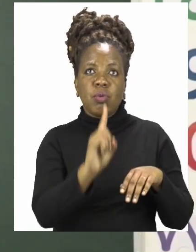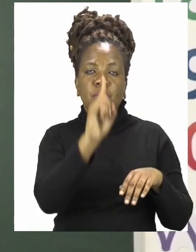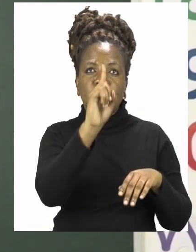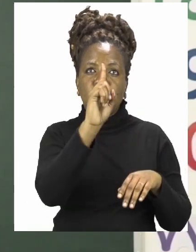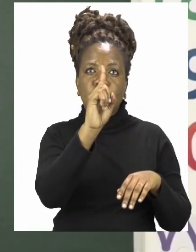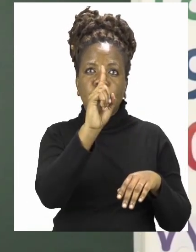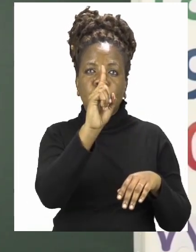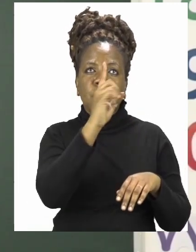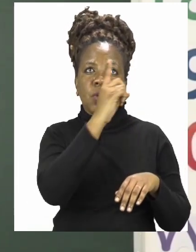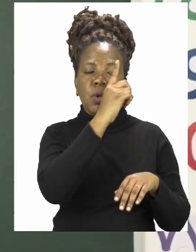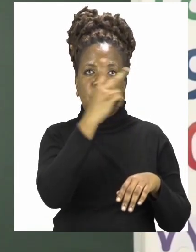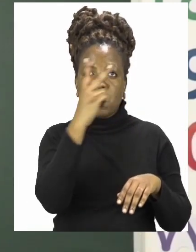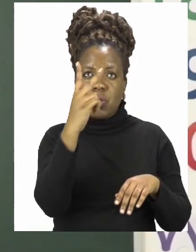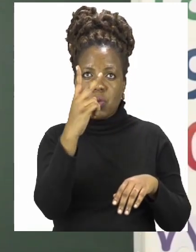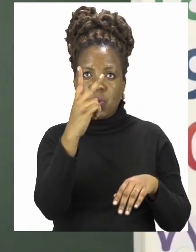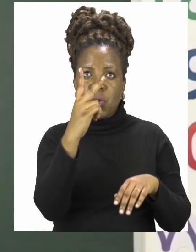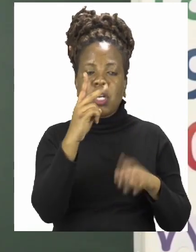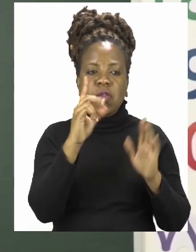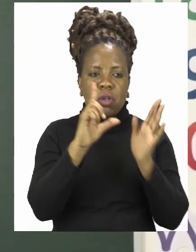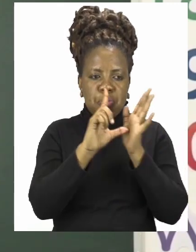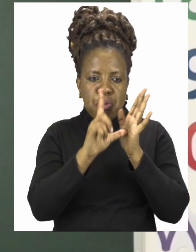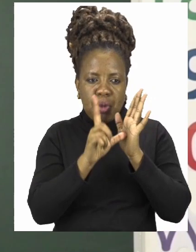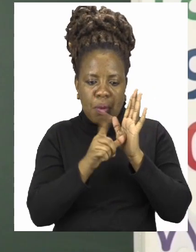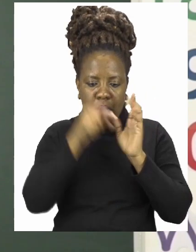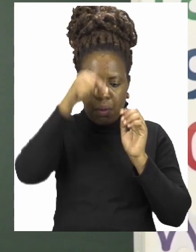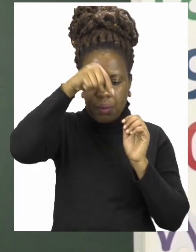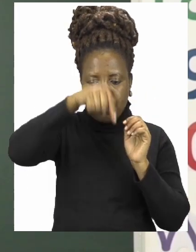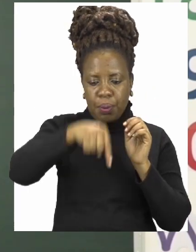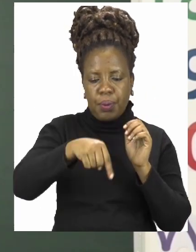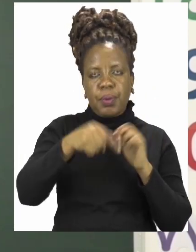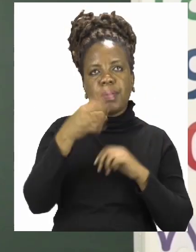pointing to 6. So if you have